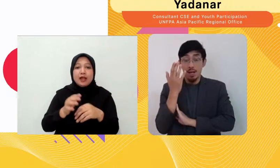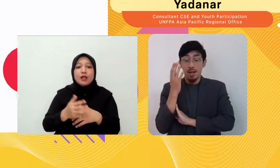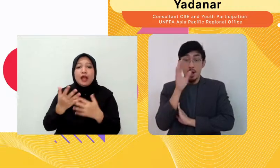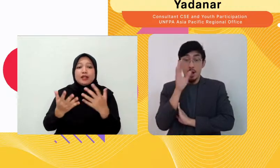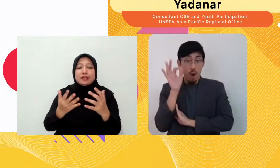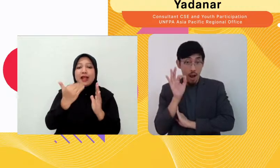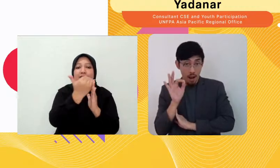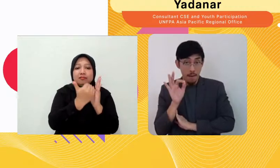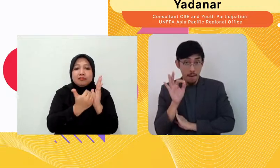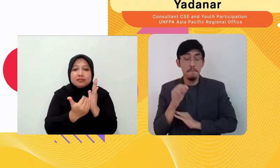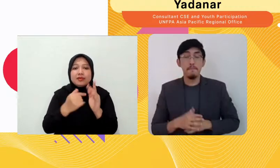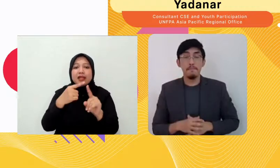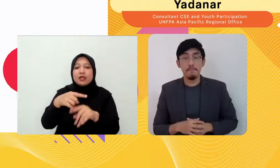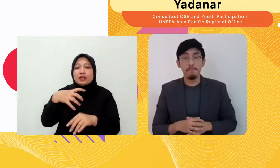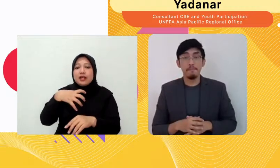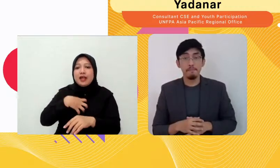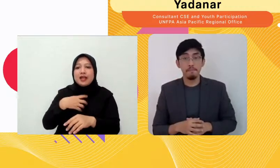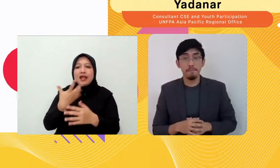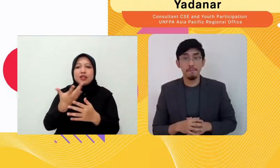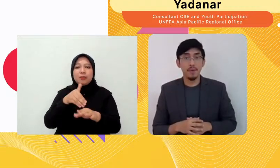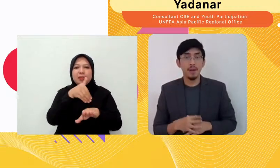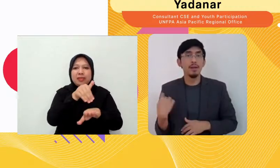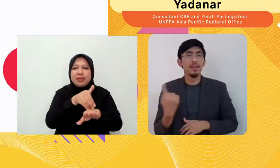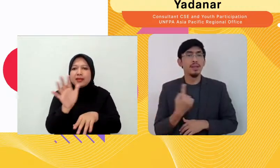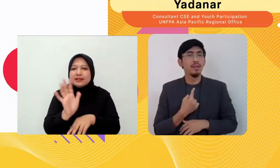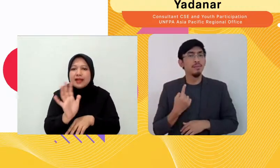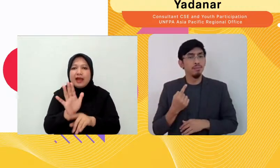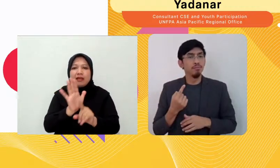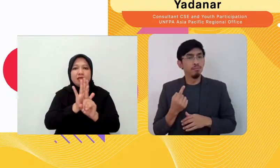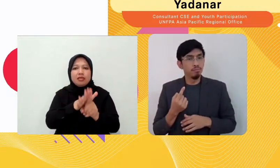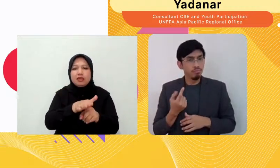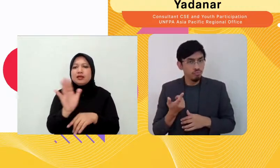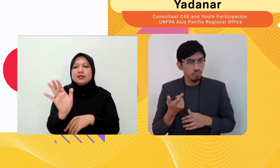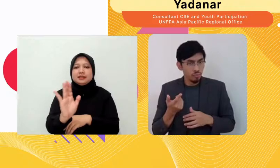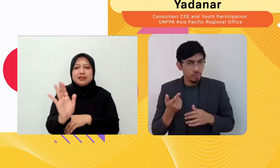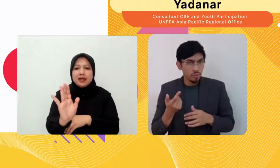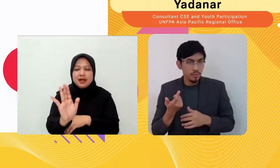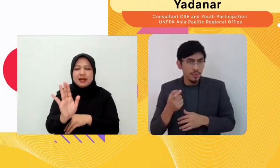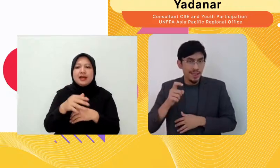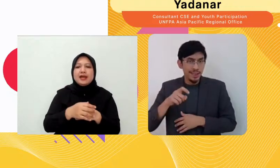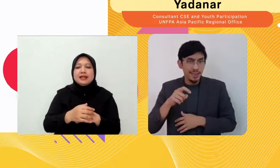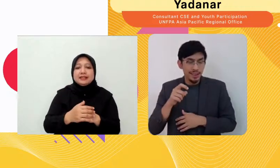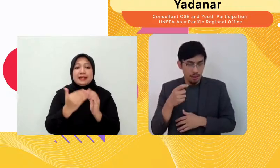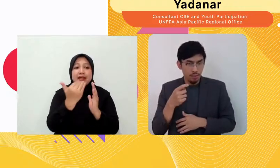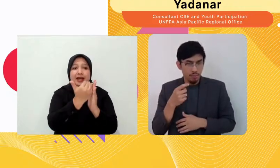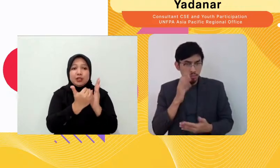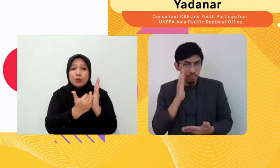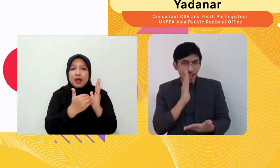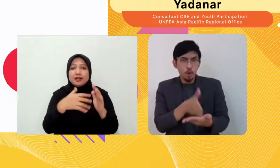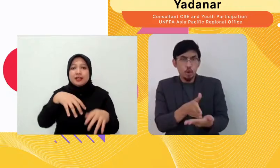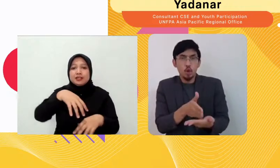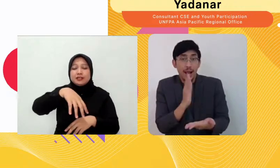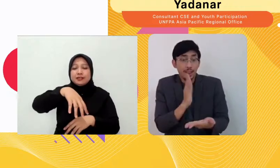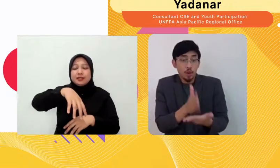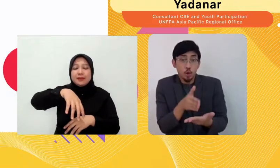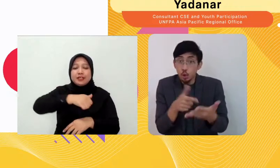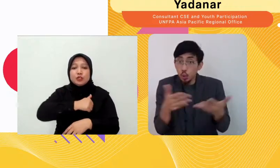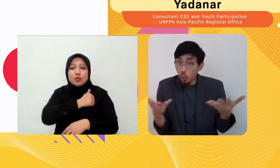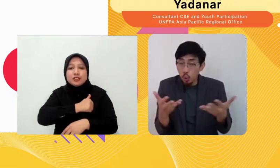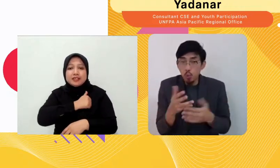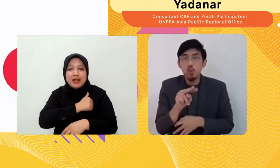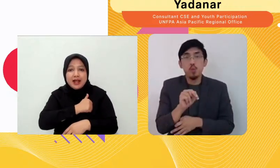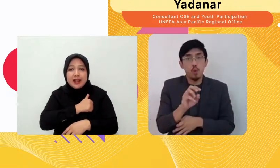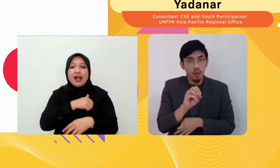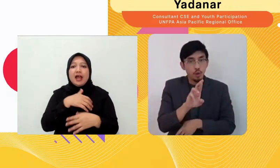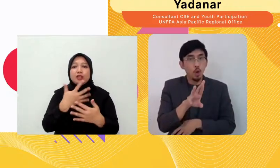rights violation. So if the norms and the social norms are a violation of the human rights,